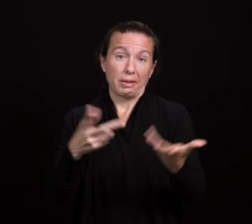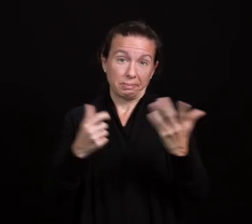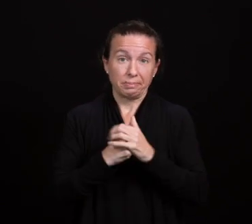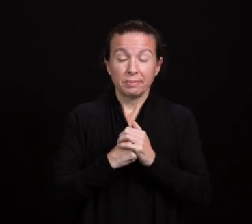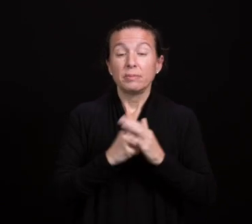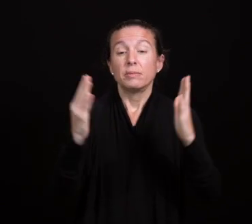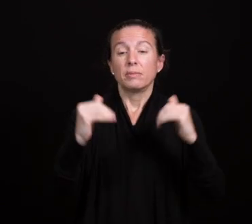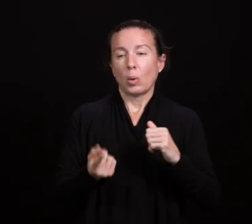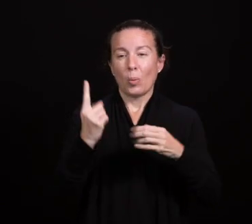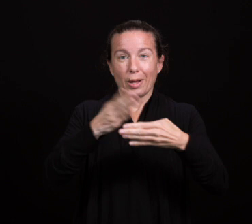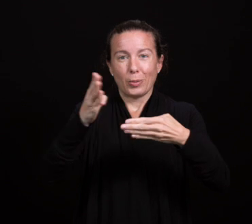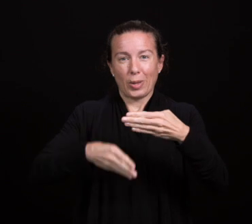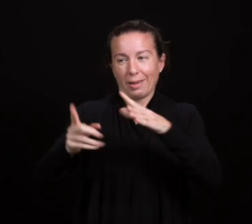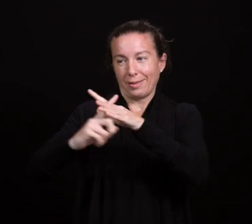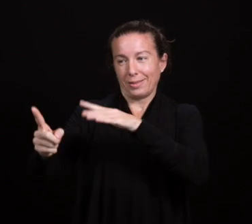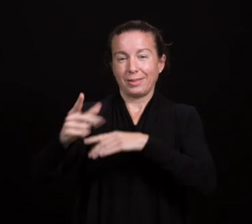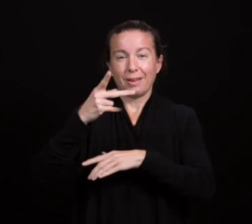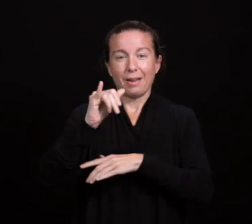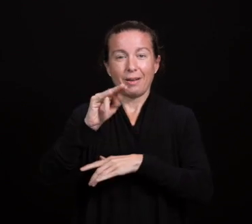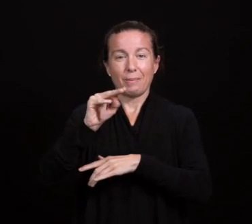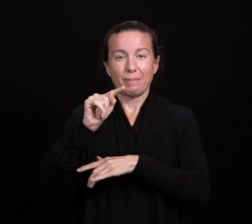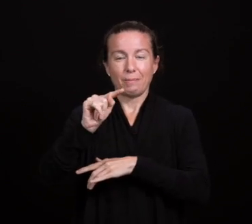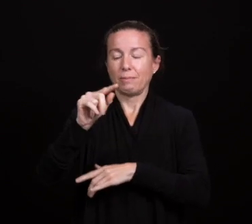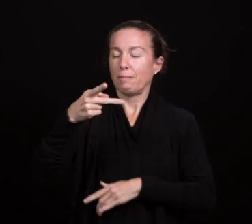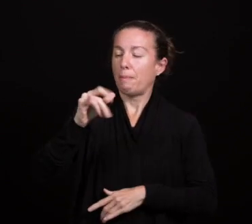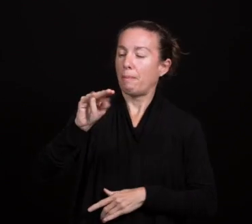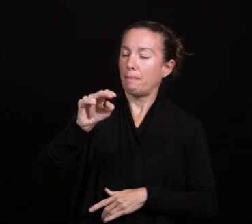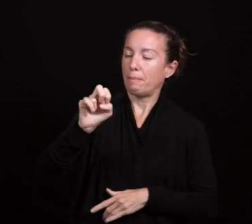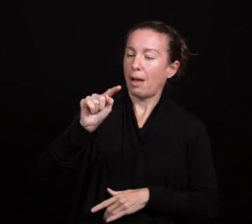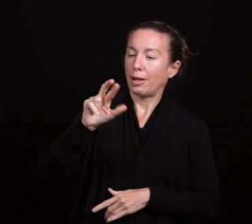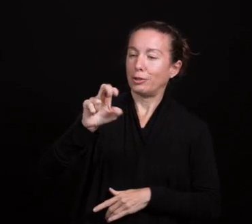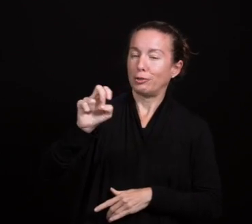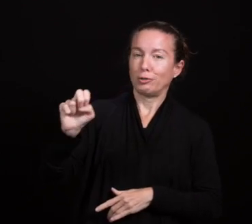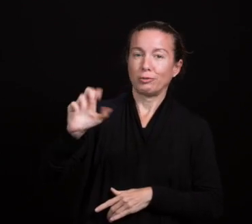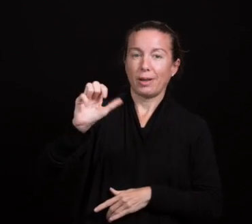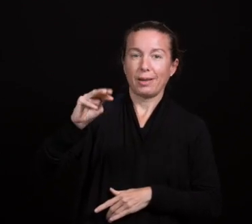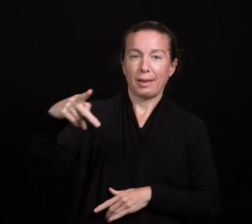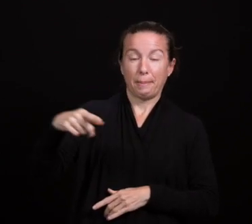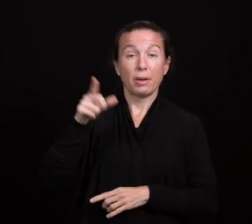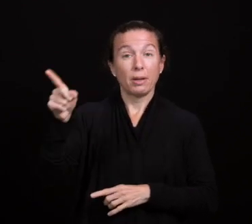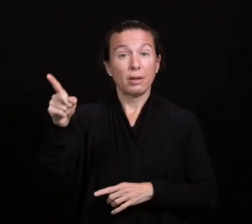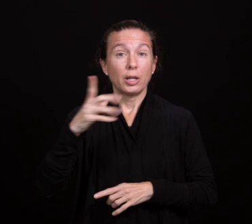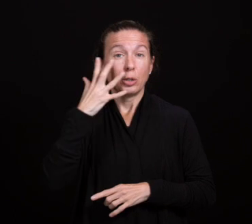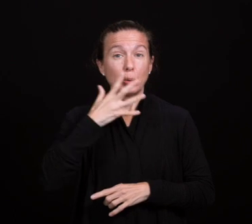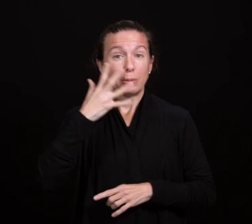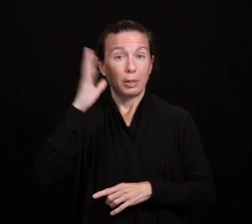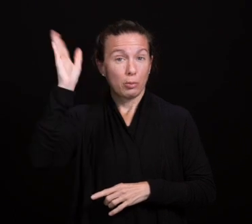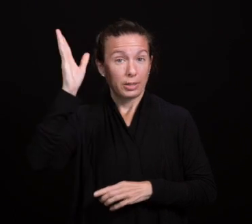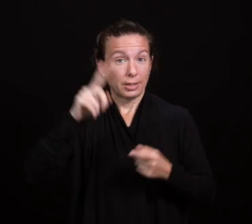cued speech presentation, and they also went over other modalities, speech modalities, while we were